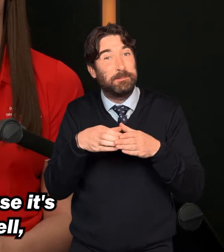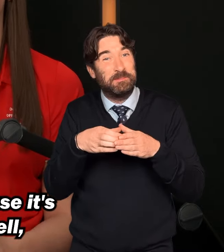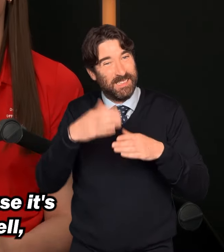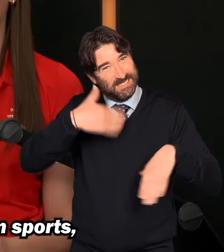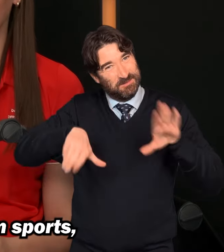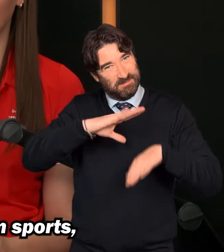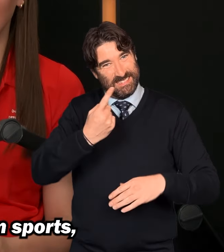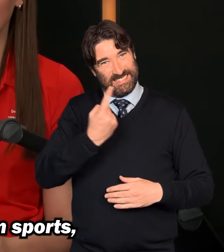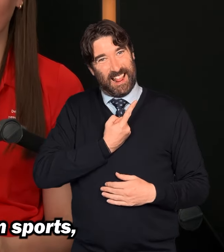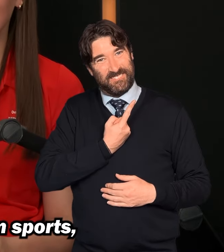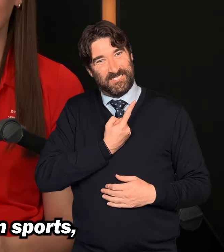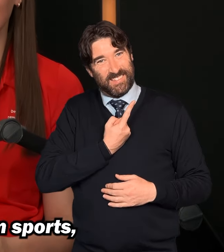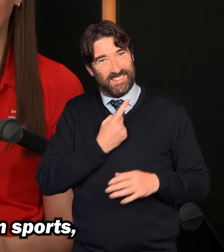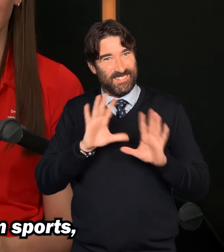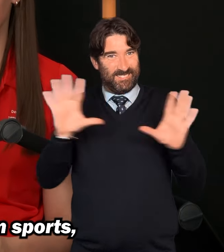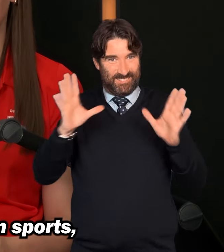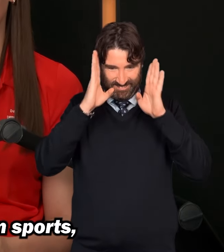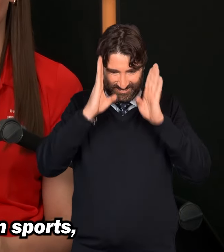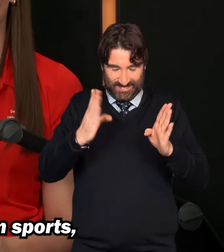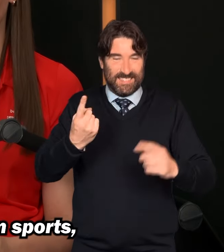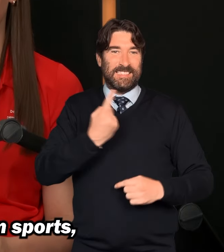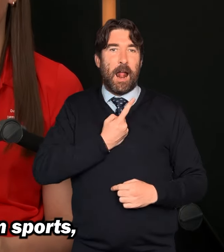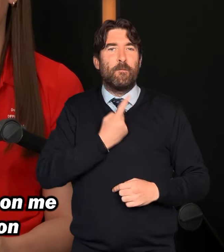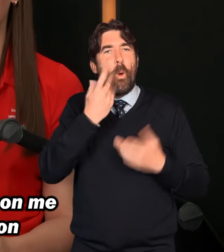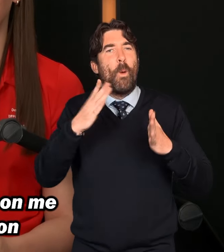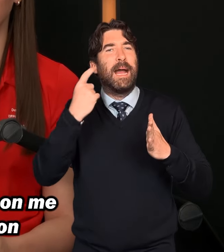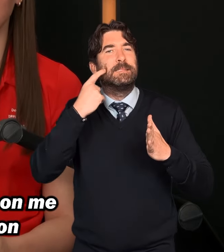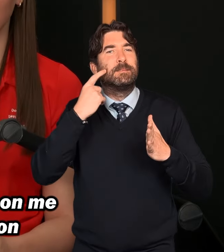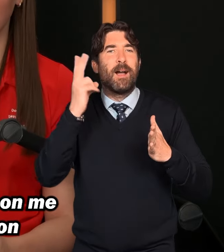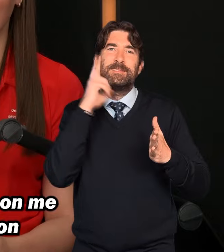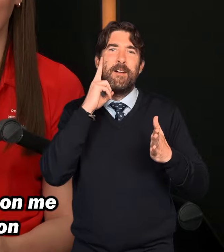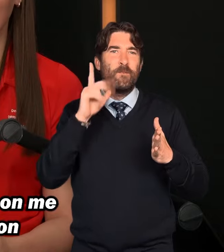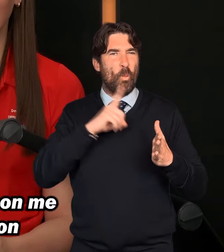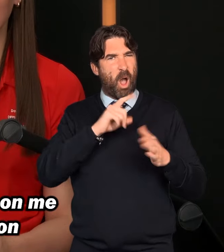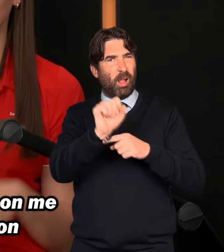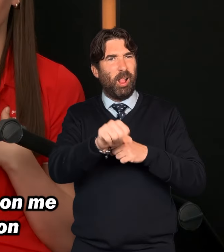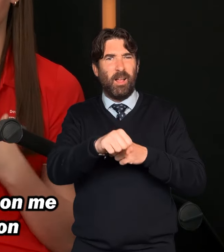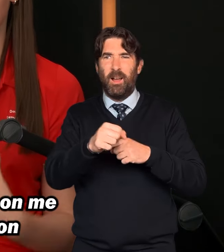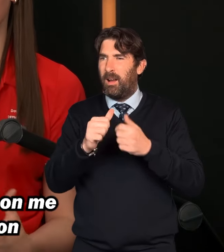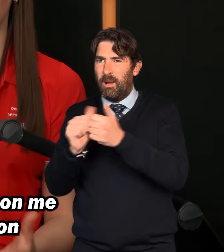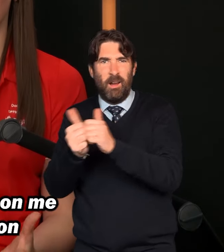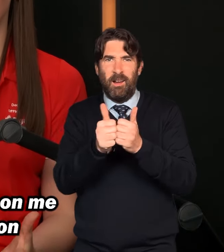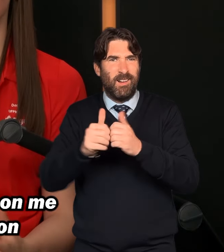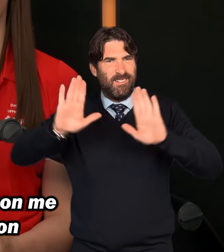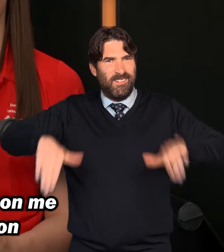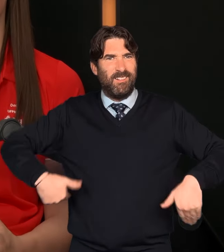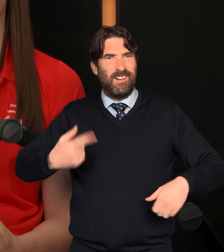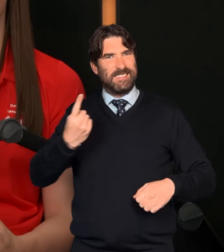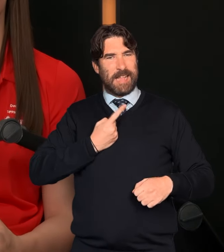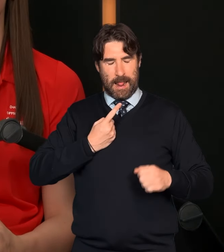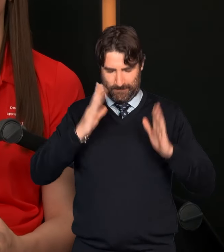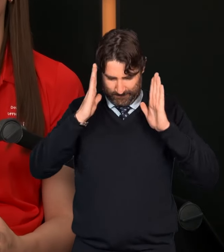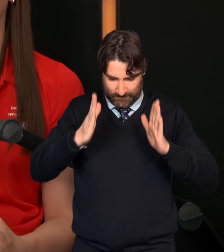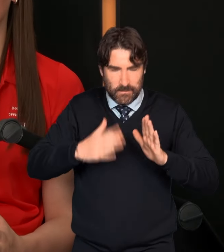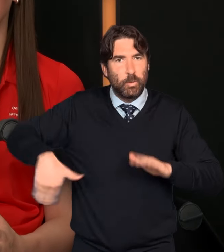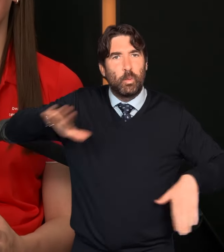as well, I find it a lot easier than competing in team sports, and it feels a lot like it's all on me and I don't have to rely on everyone